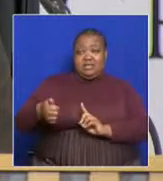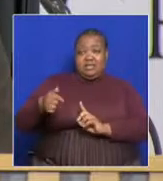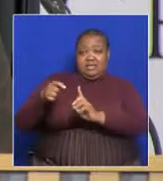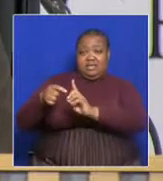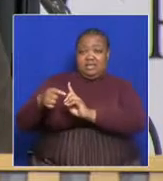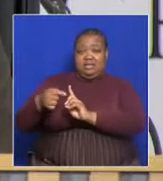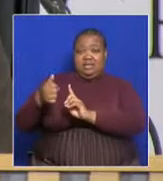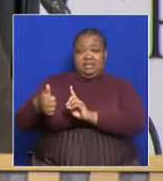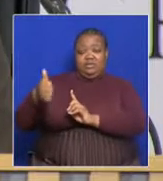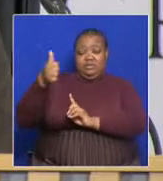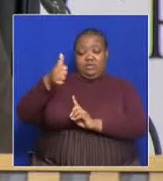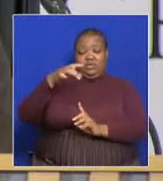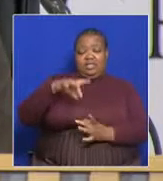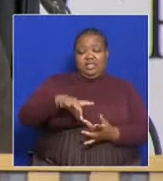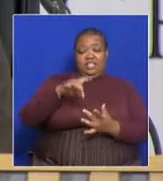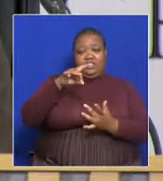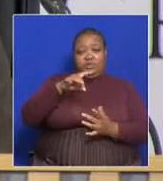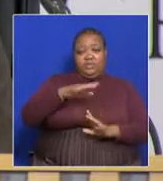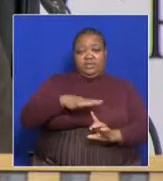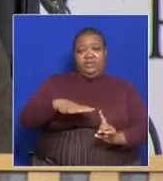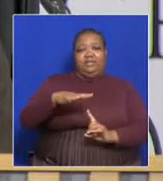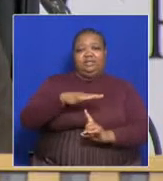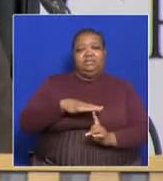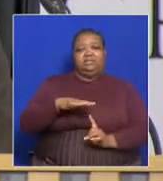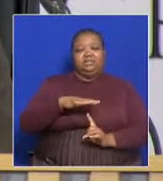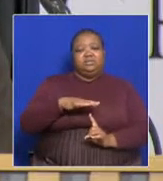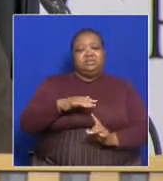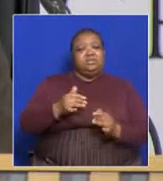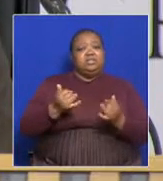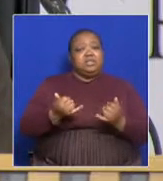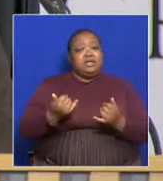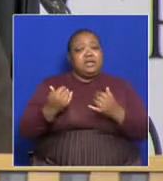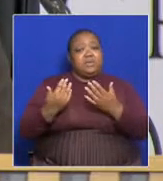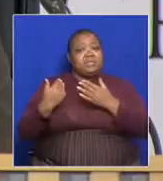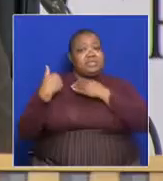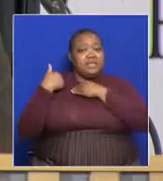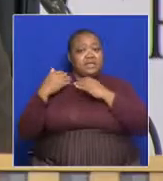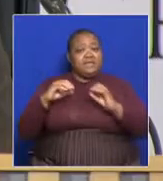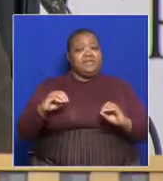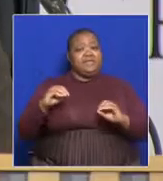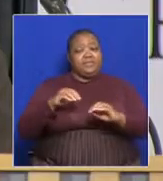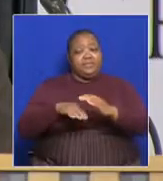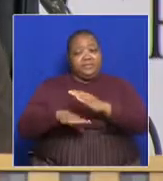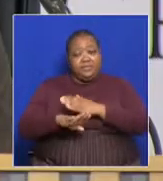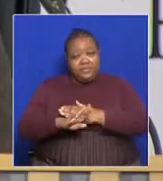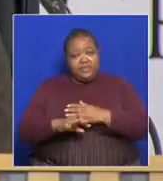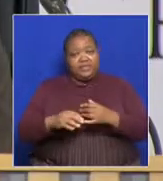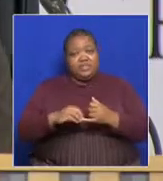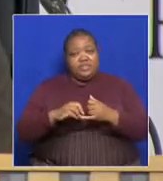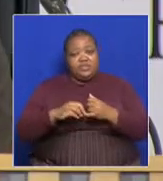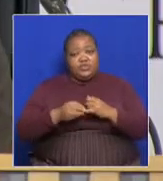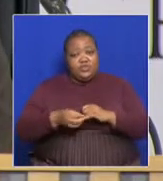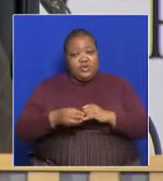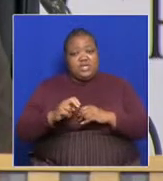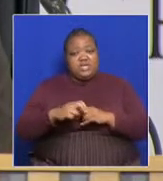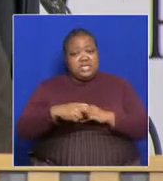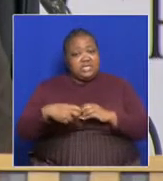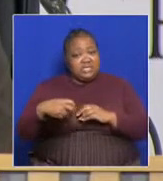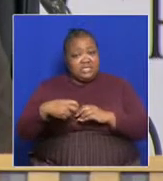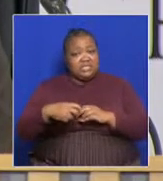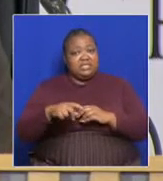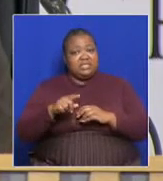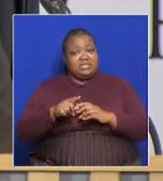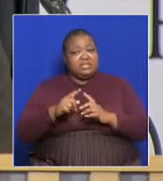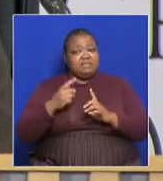Now there's a security threat. There's an attempted break-in. The onus would fall on him, although I'm the investigating